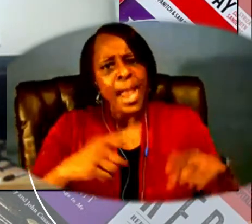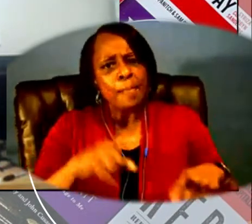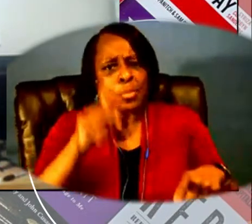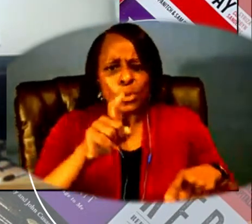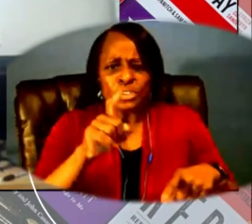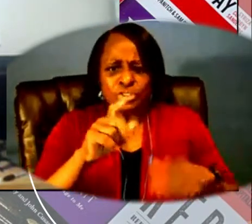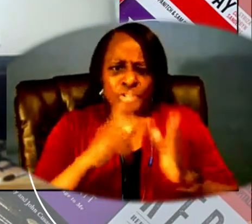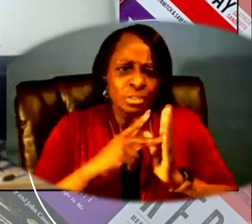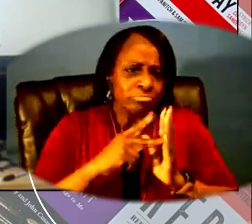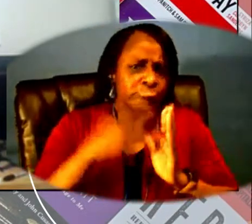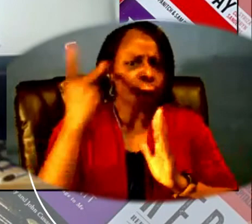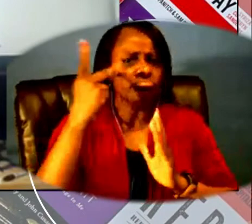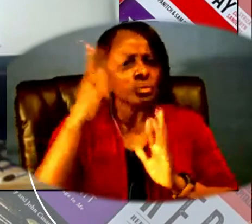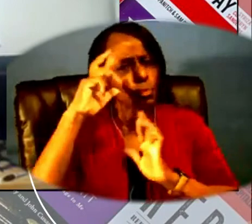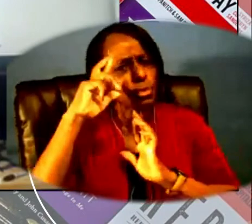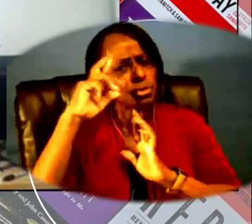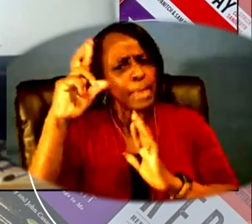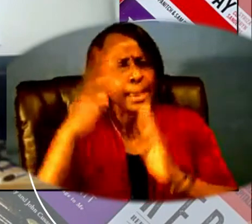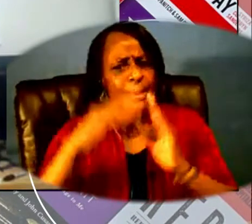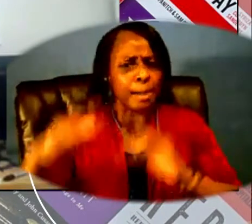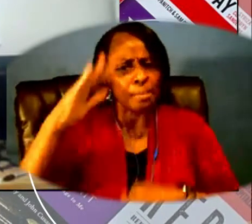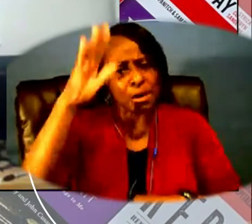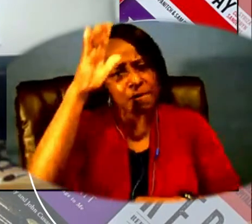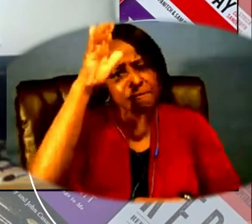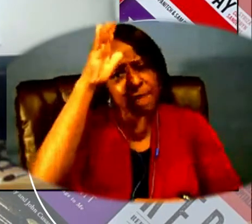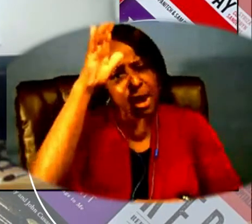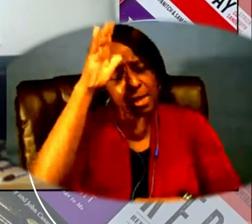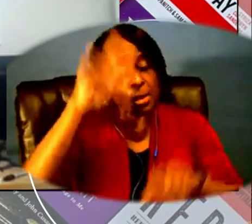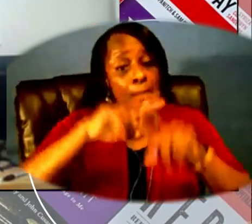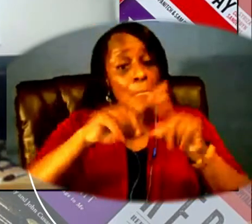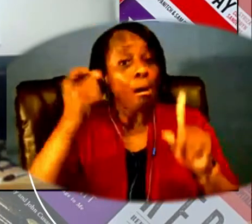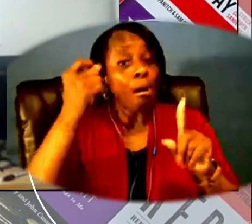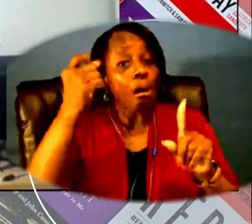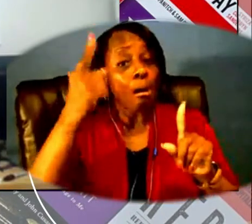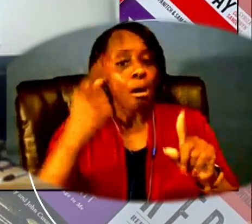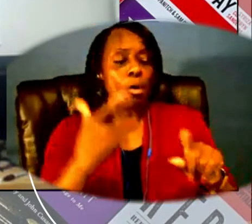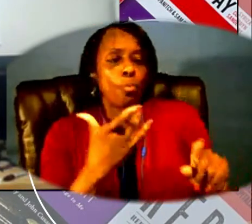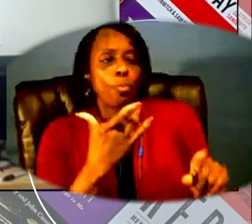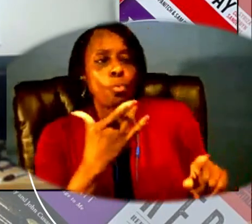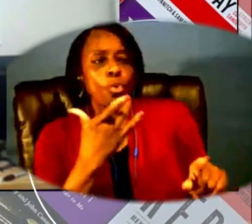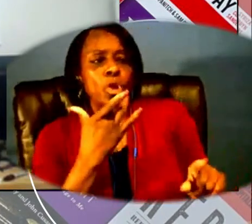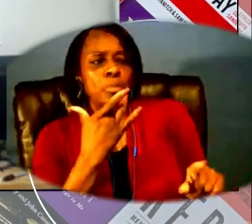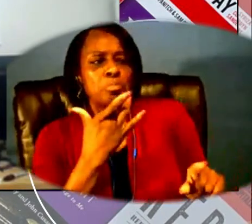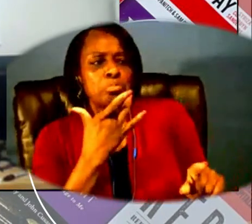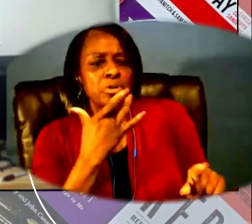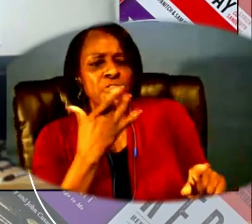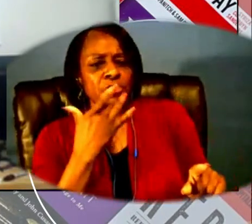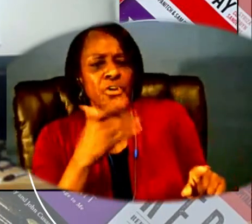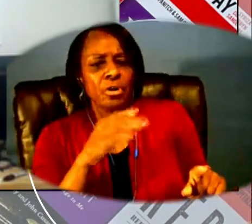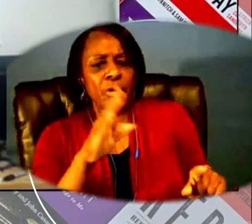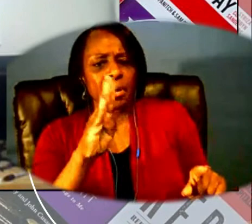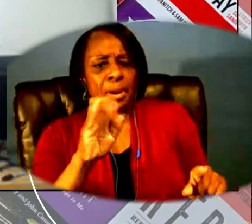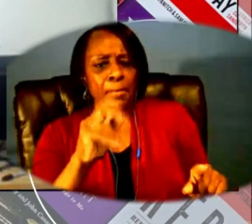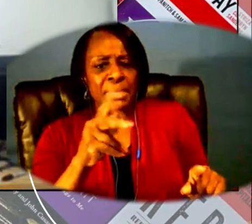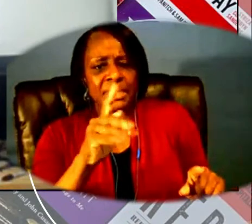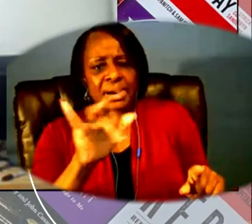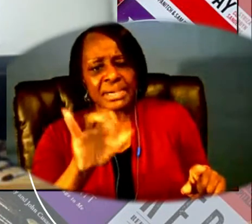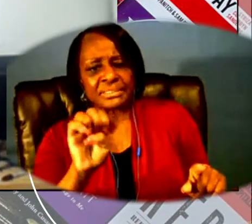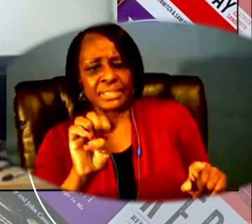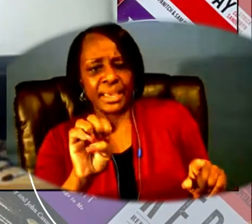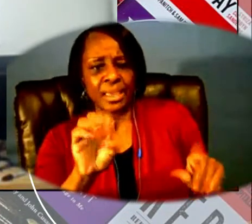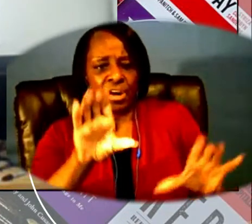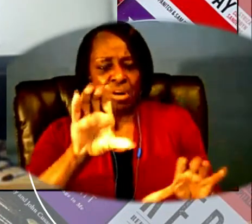than our fathers. Yet in our societies, we will rather praise Beyonce for shaking her ass than we